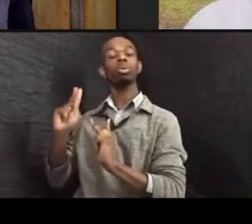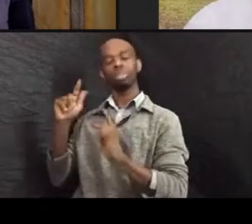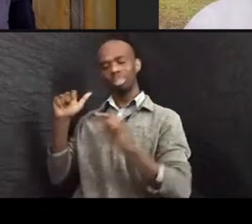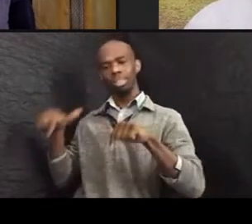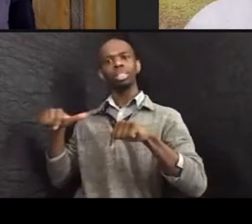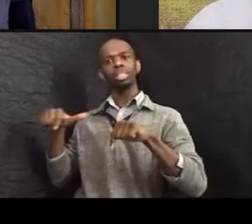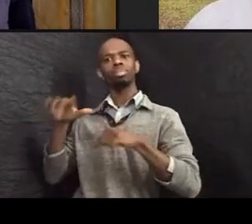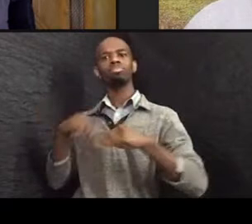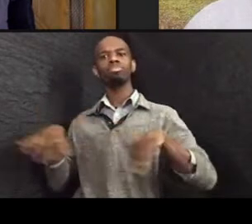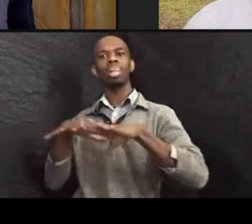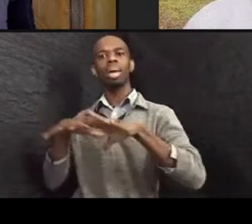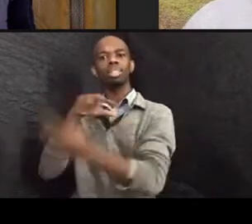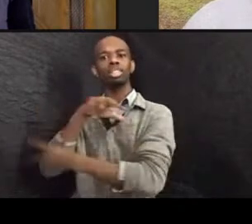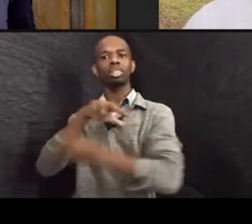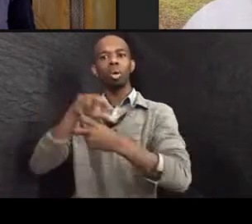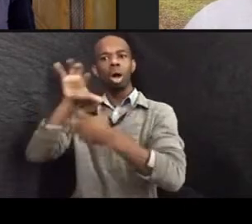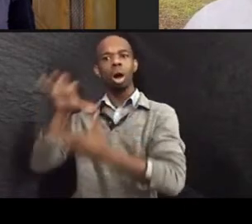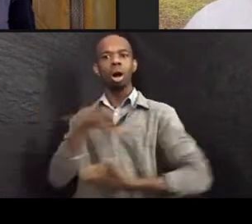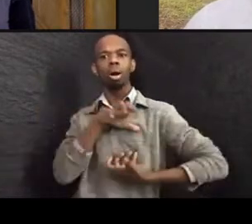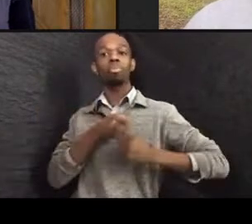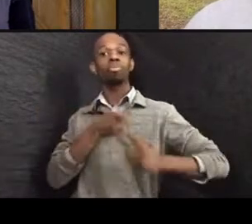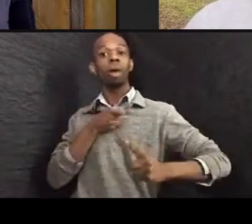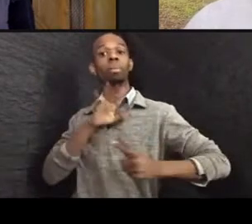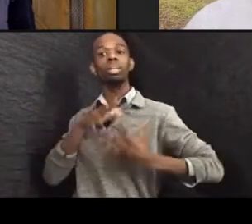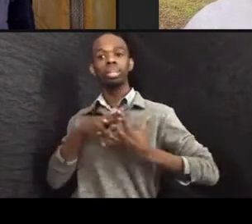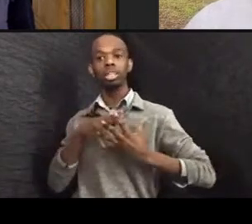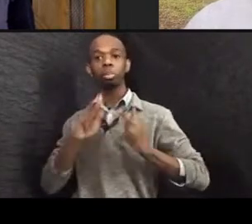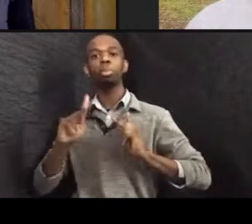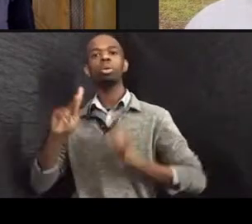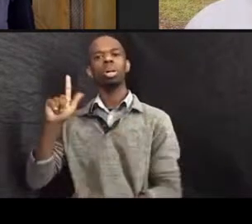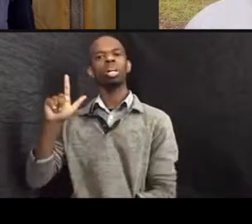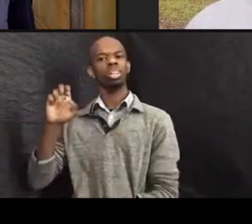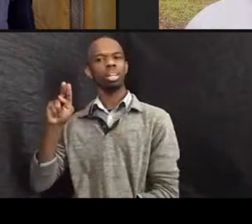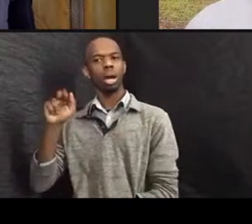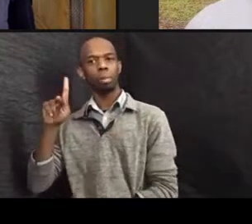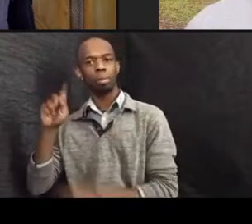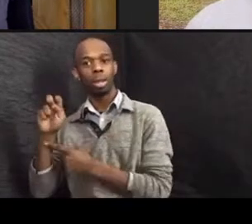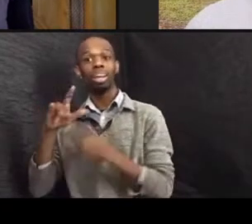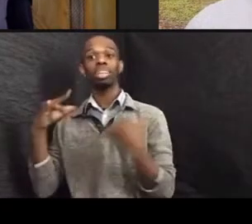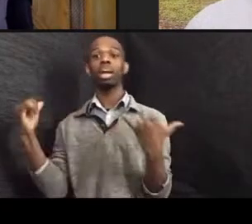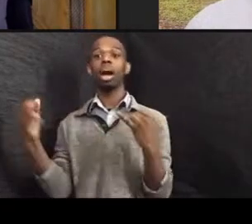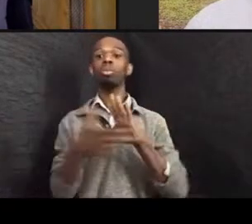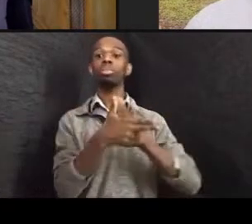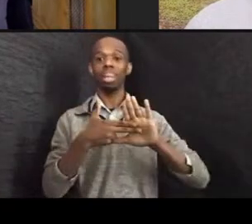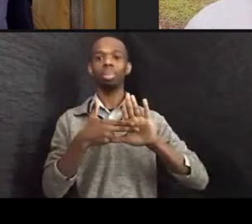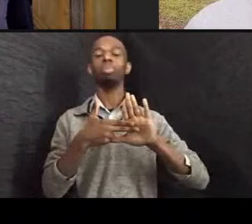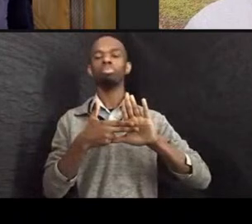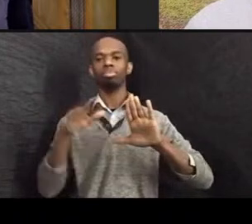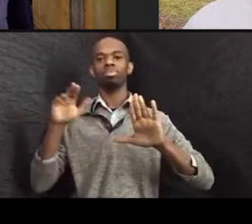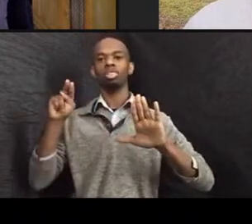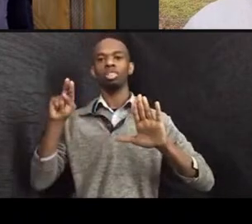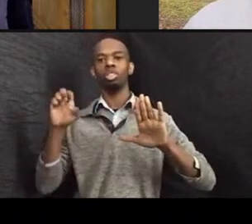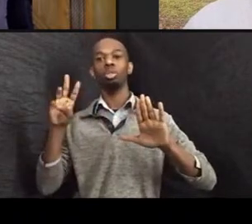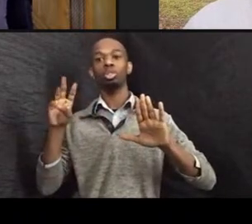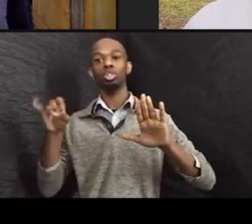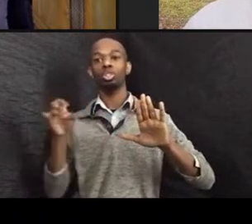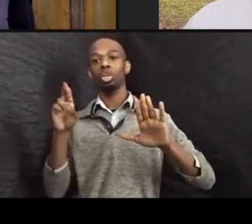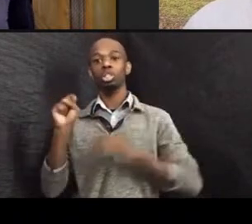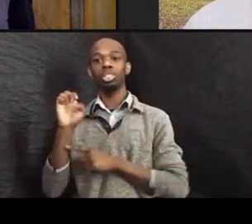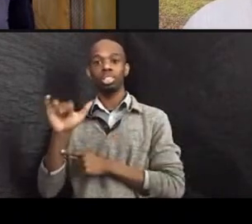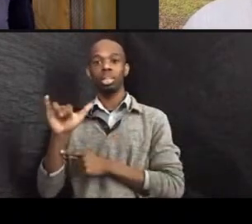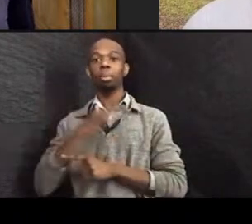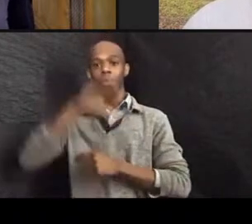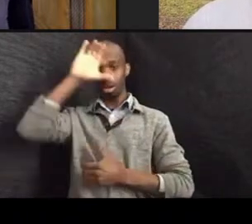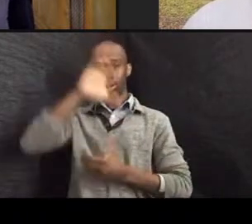indigenous Lenape people, now known as Montclair, New Jersey, with my husband, photographer and graphic artist, Tony